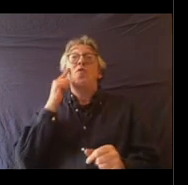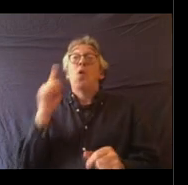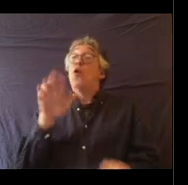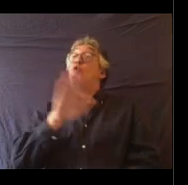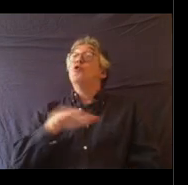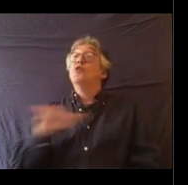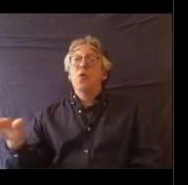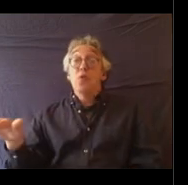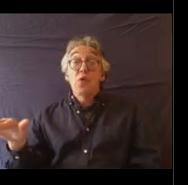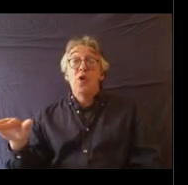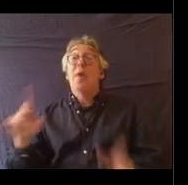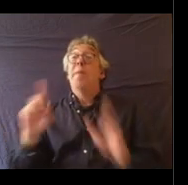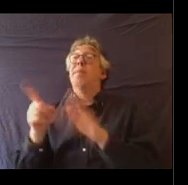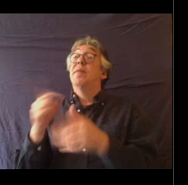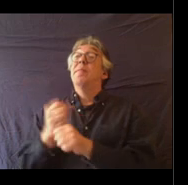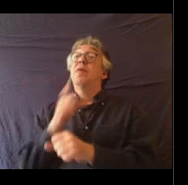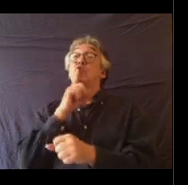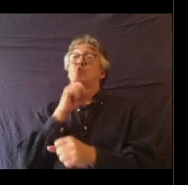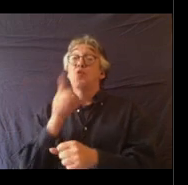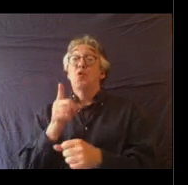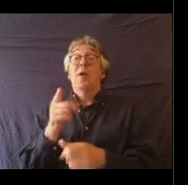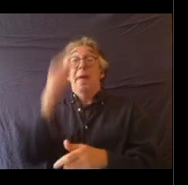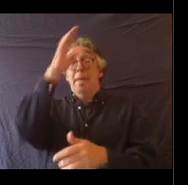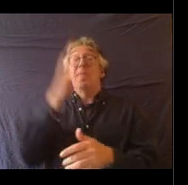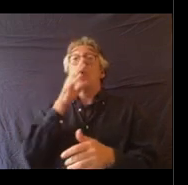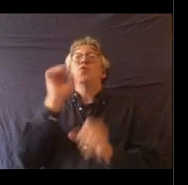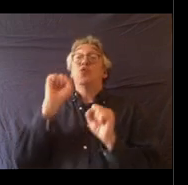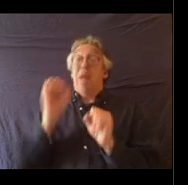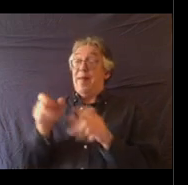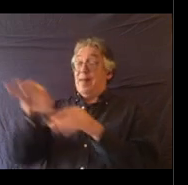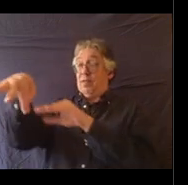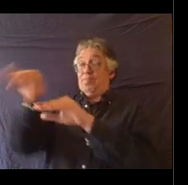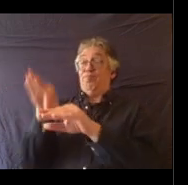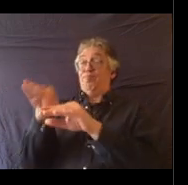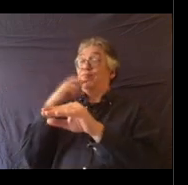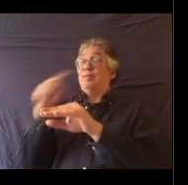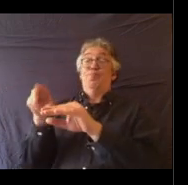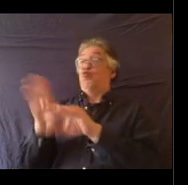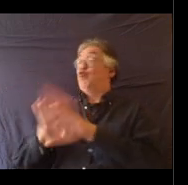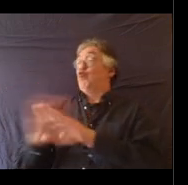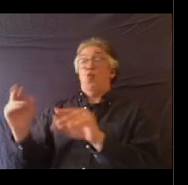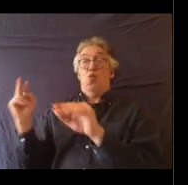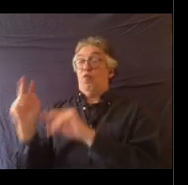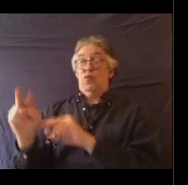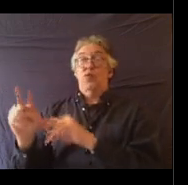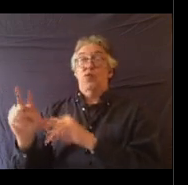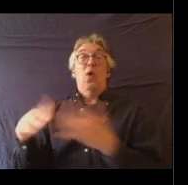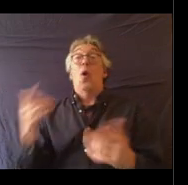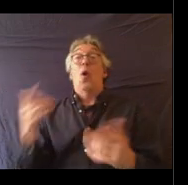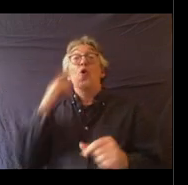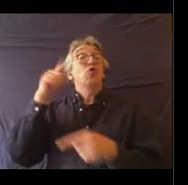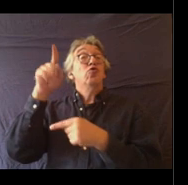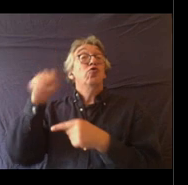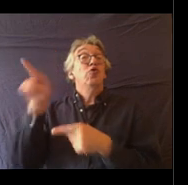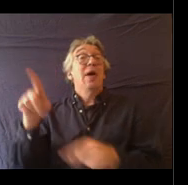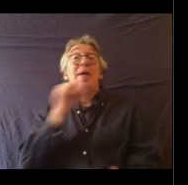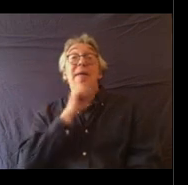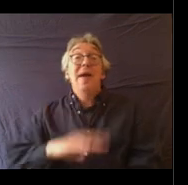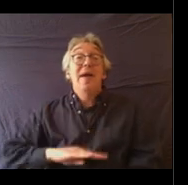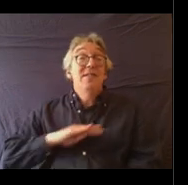are parental control systems, age verification systems, so that you actually need to tick that